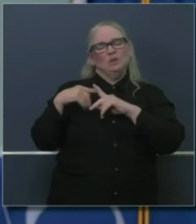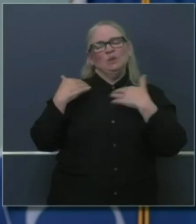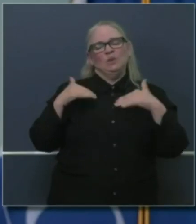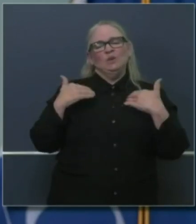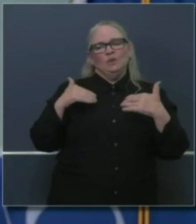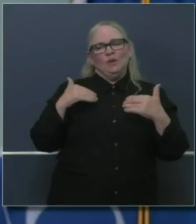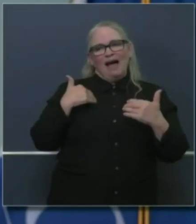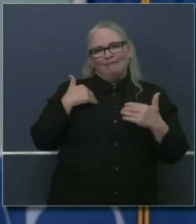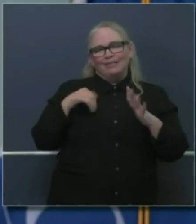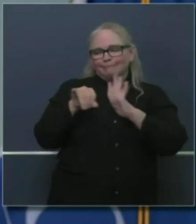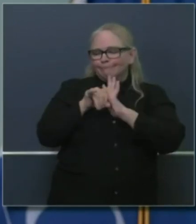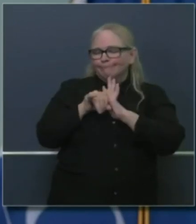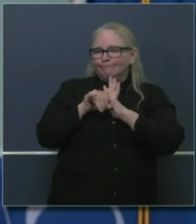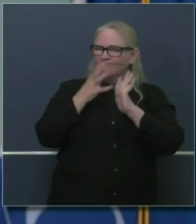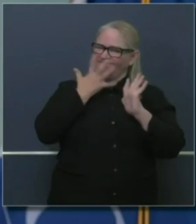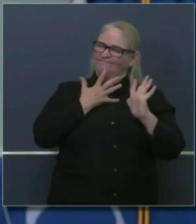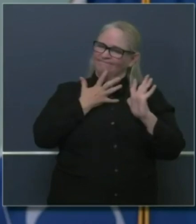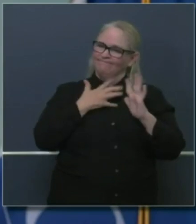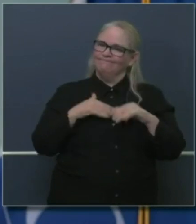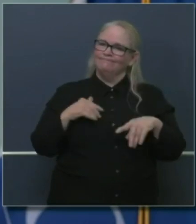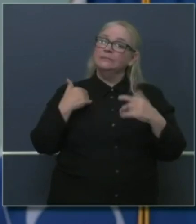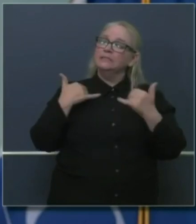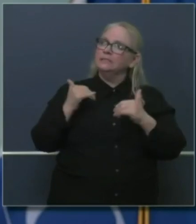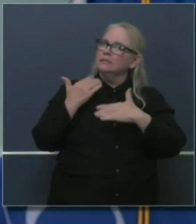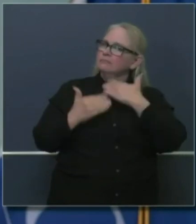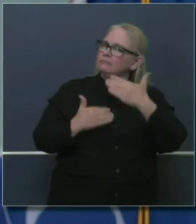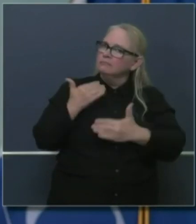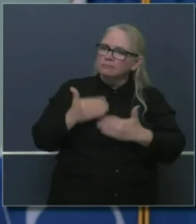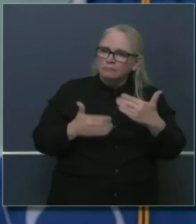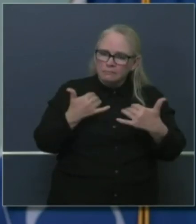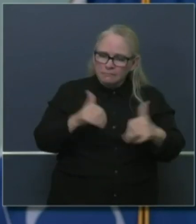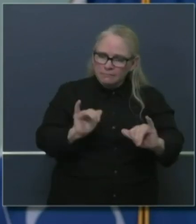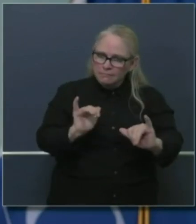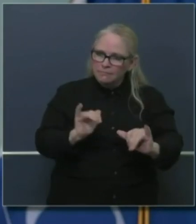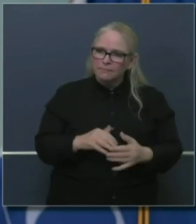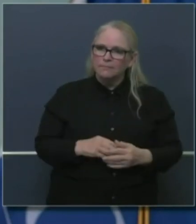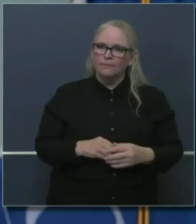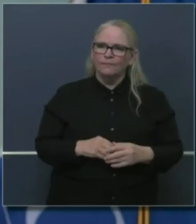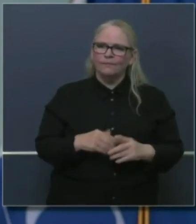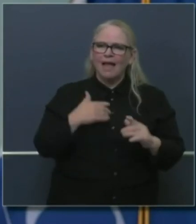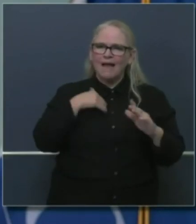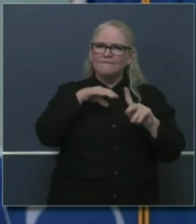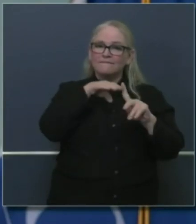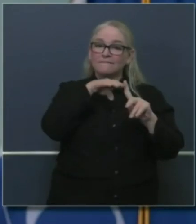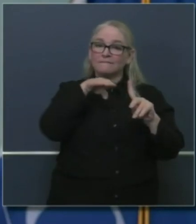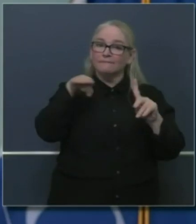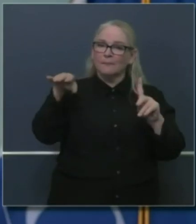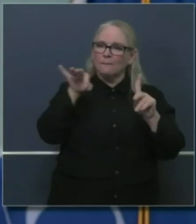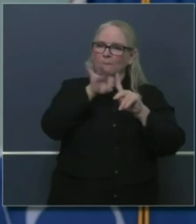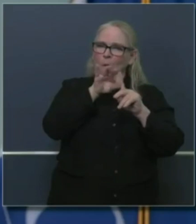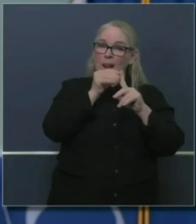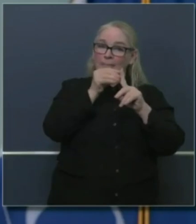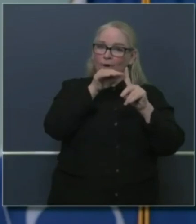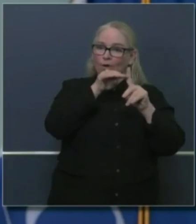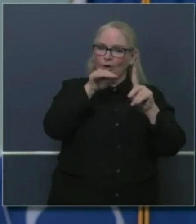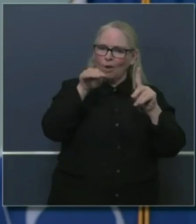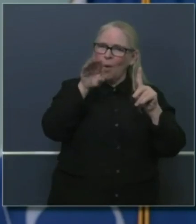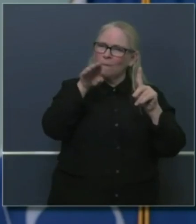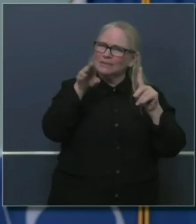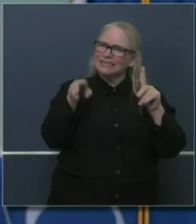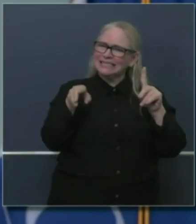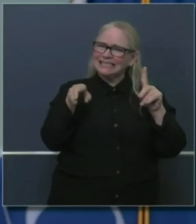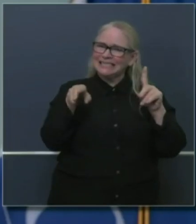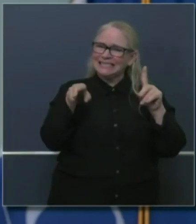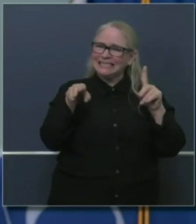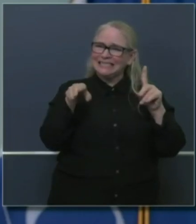identified. We are making progress. We are flattening the curve. We're beginning to bend it. ICUs and hospitalizations, but we're not